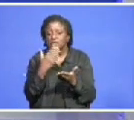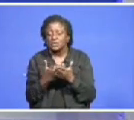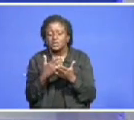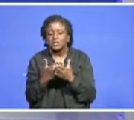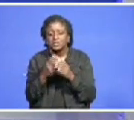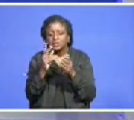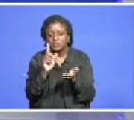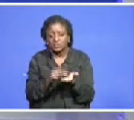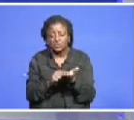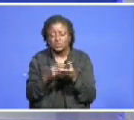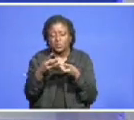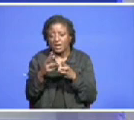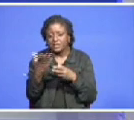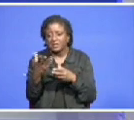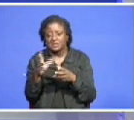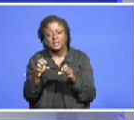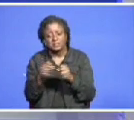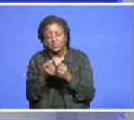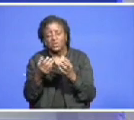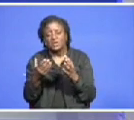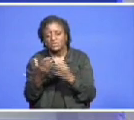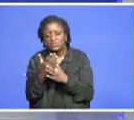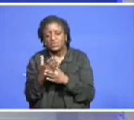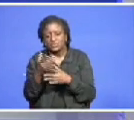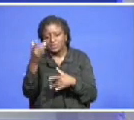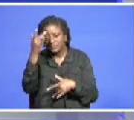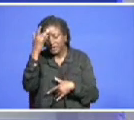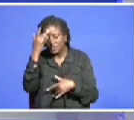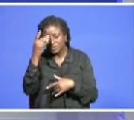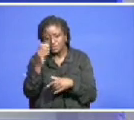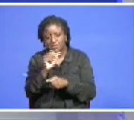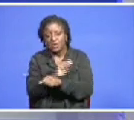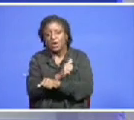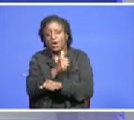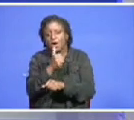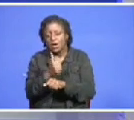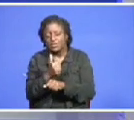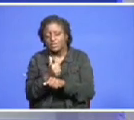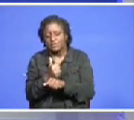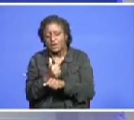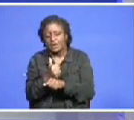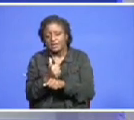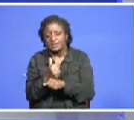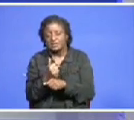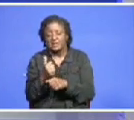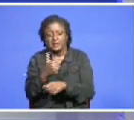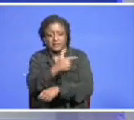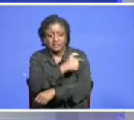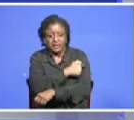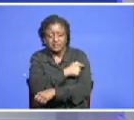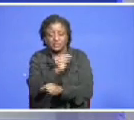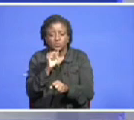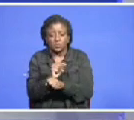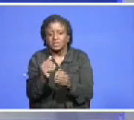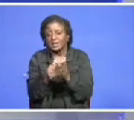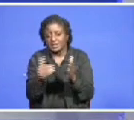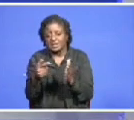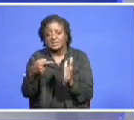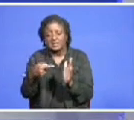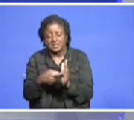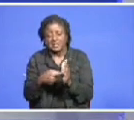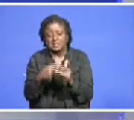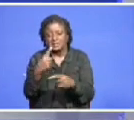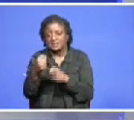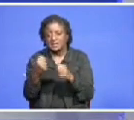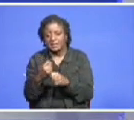is that while there are some breakthrough infections, authorized vaccines do work against this particular variant. As